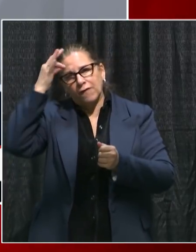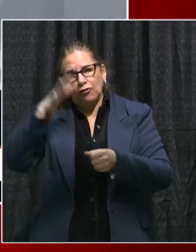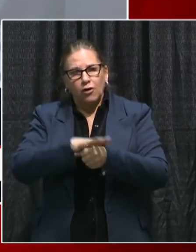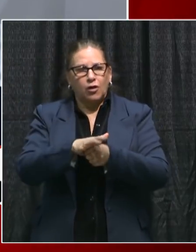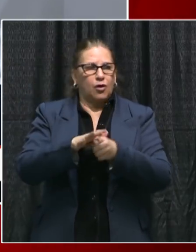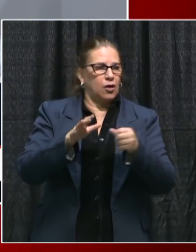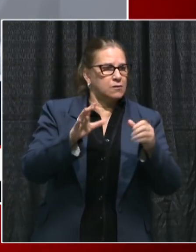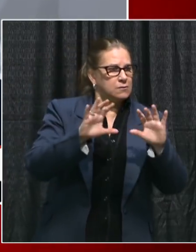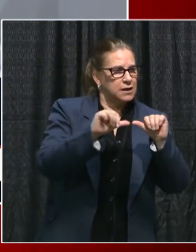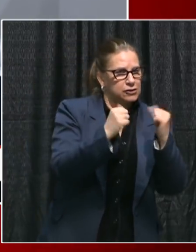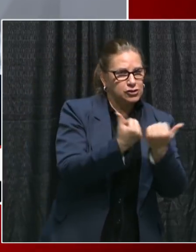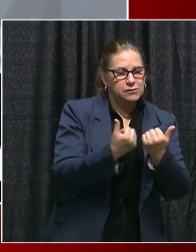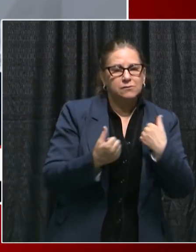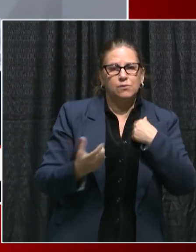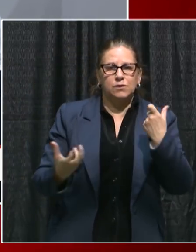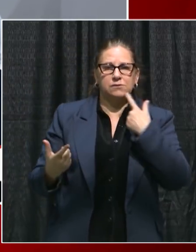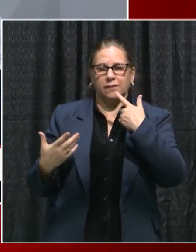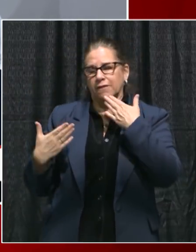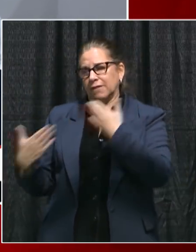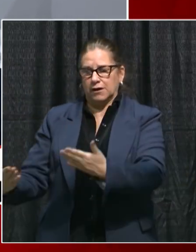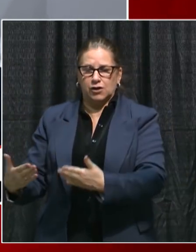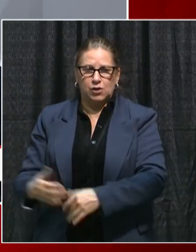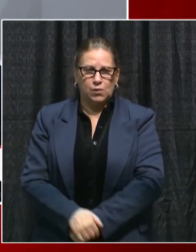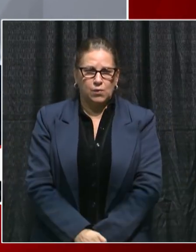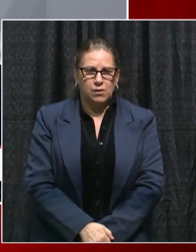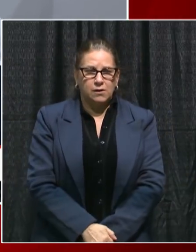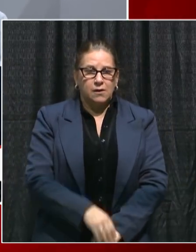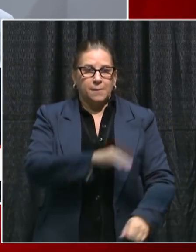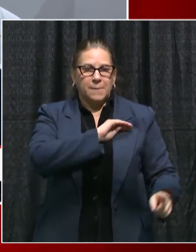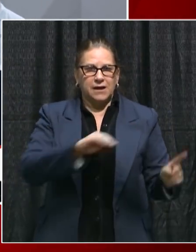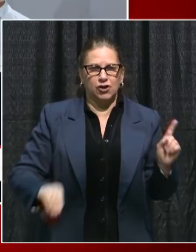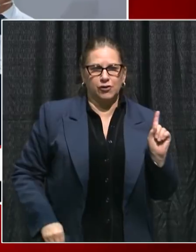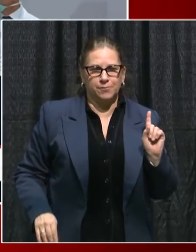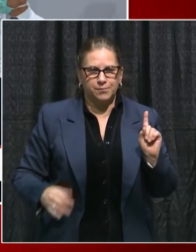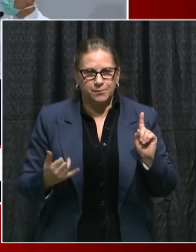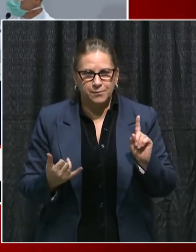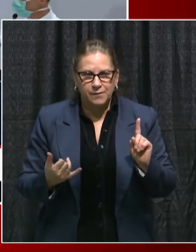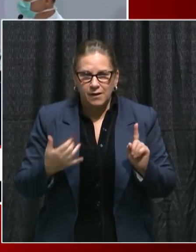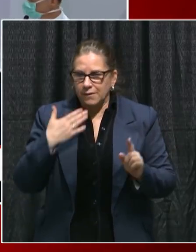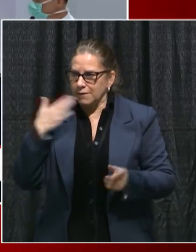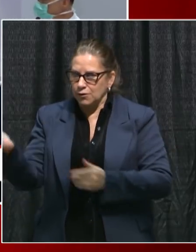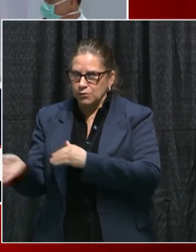Thank you so much, Doctor. Greg Odell from Events DC.